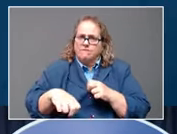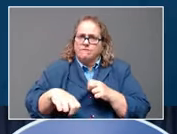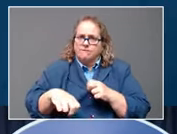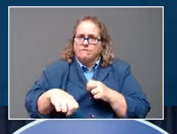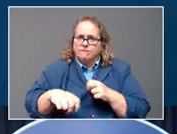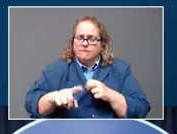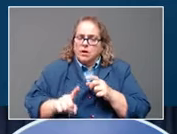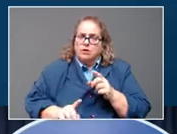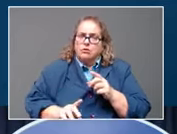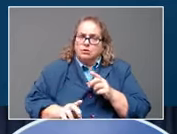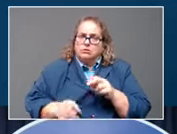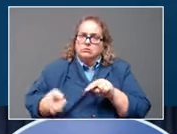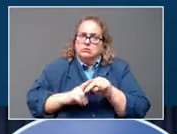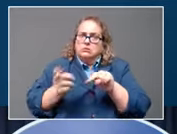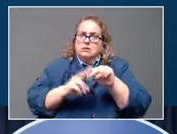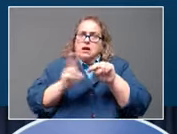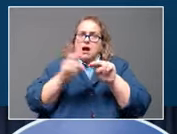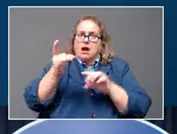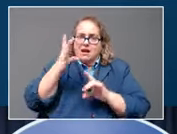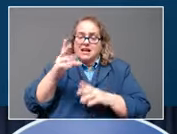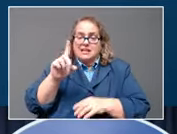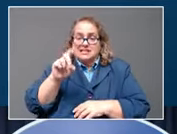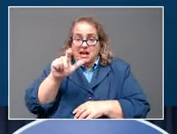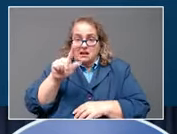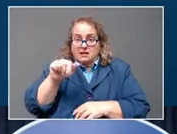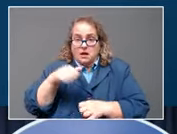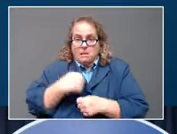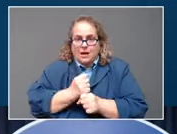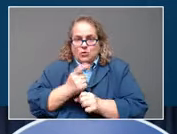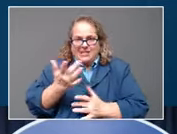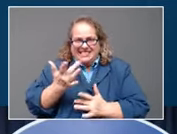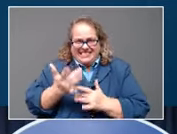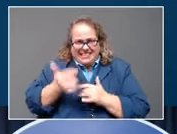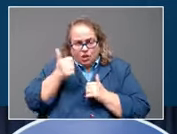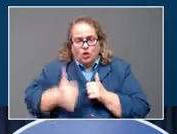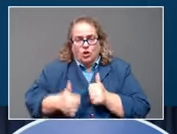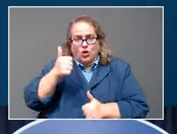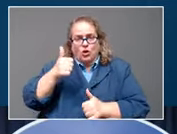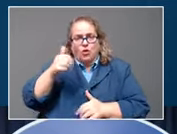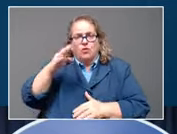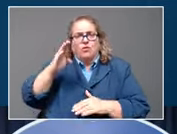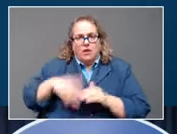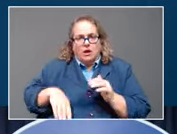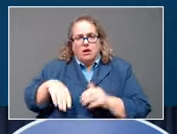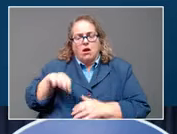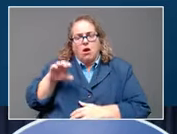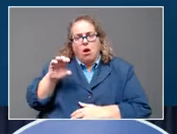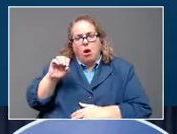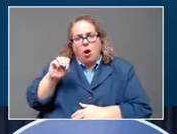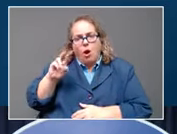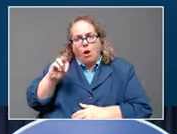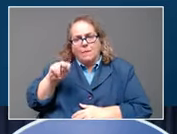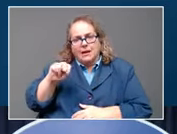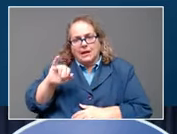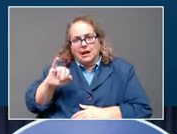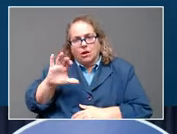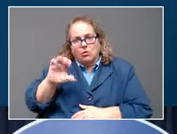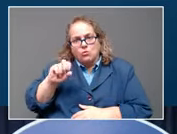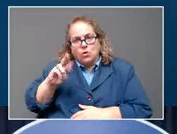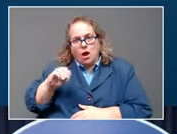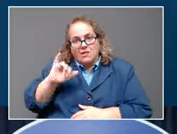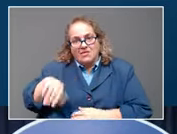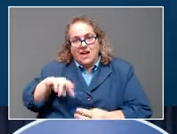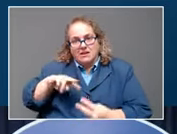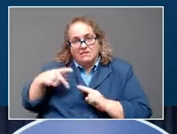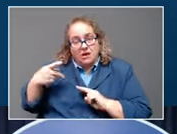But Delta would make you sicker than Omicron. And yes, you can get vaccinated and you might still get Omicron when